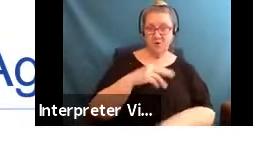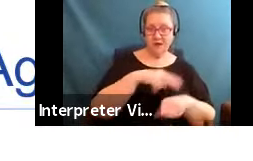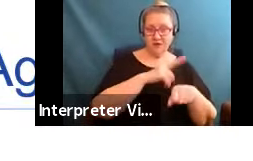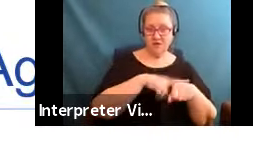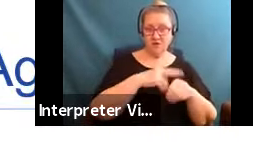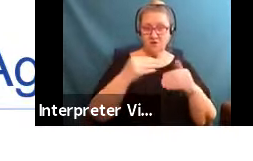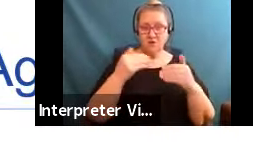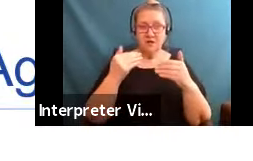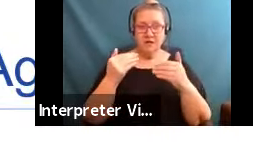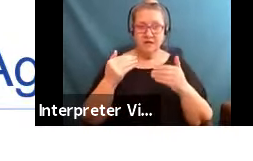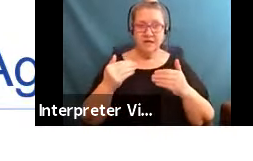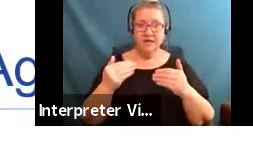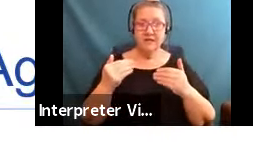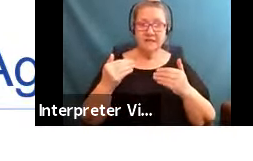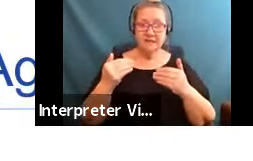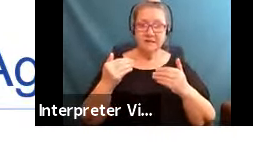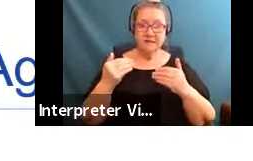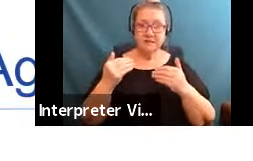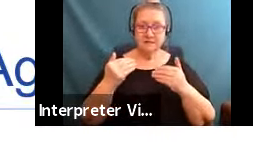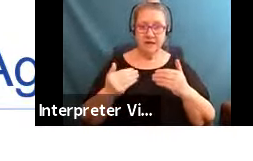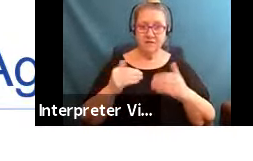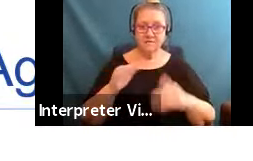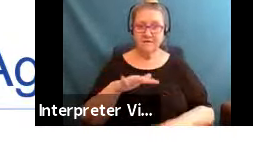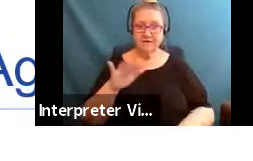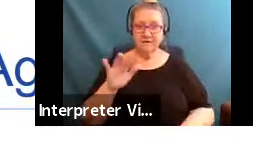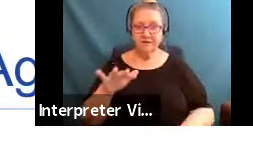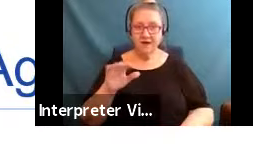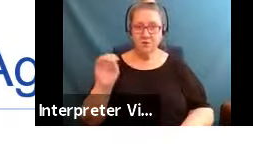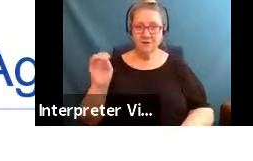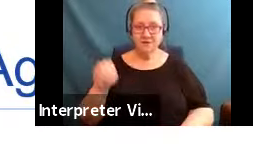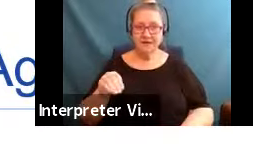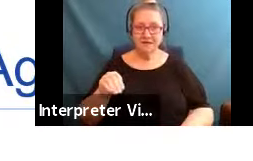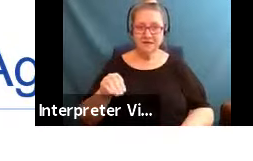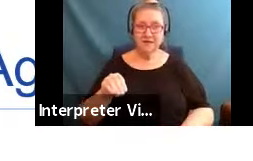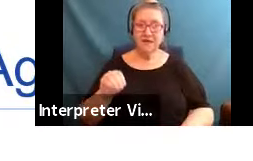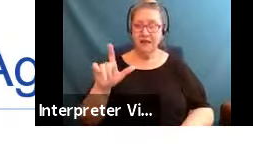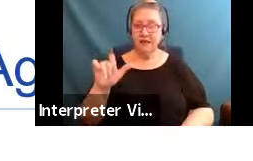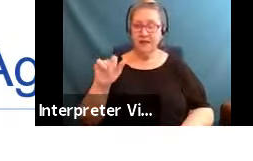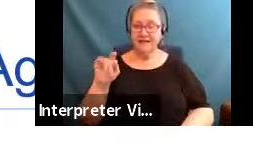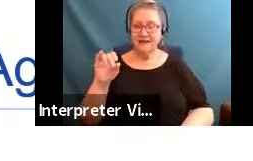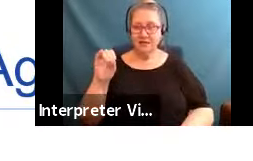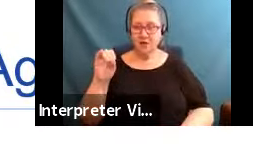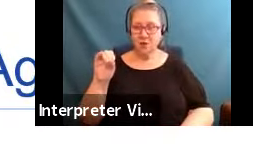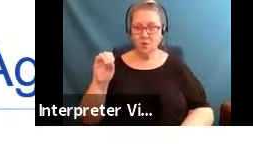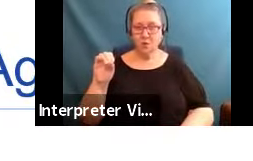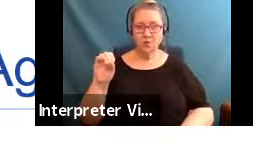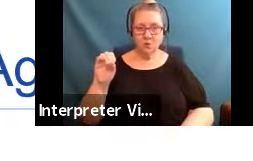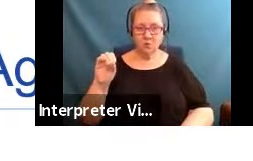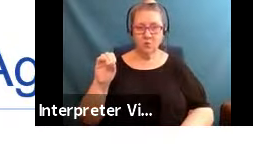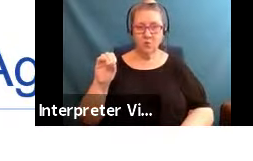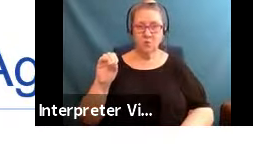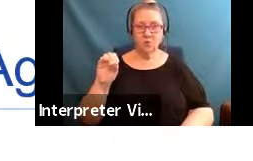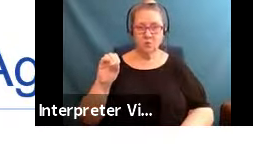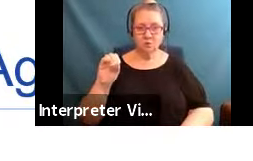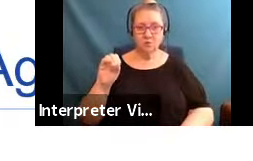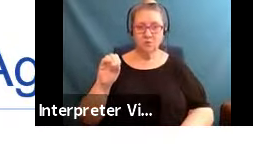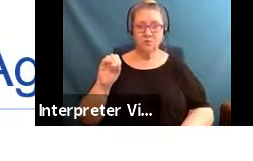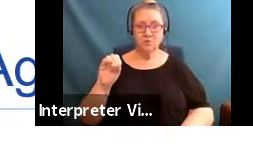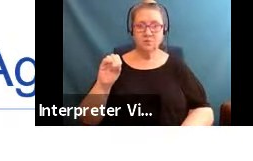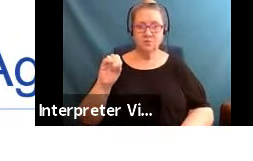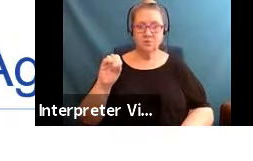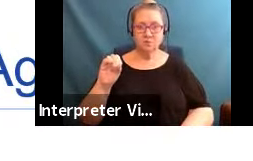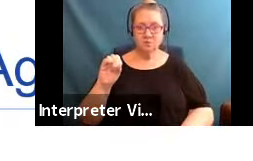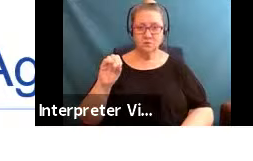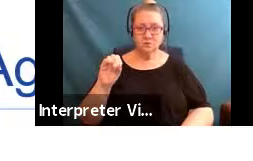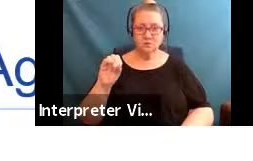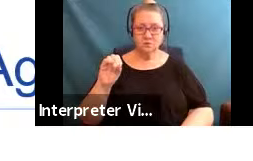as cases, to emphasize here that 55% of the cases are actually Latino. And you can see they're disproportionate to the vertical line